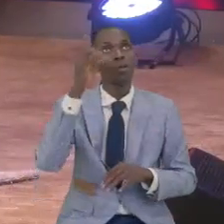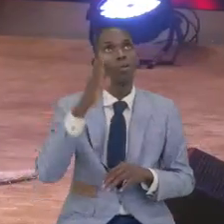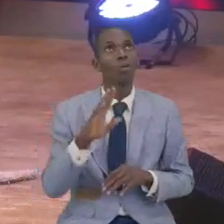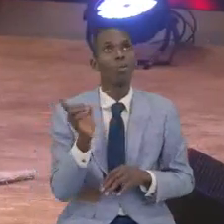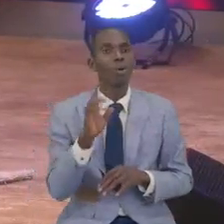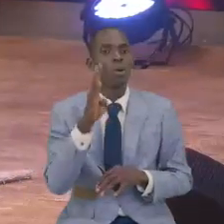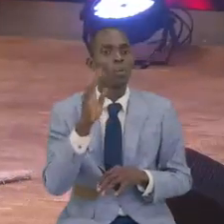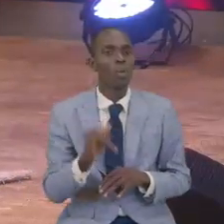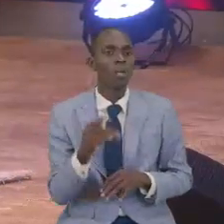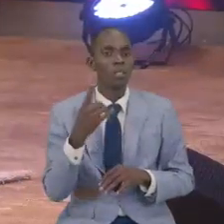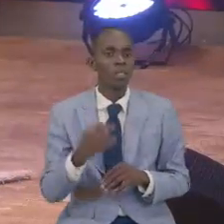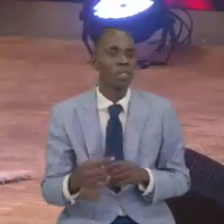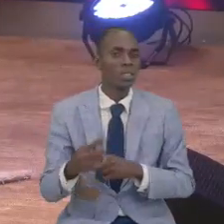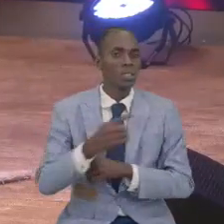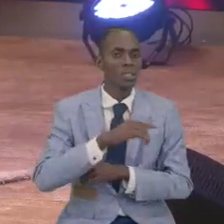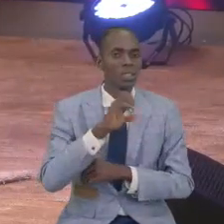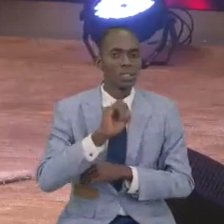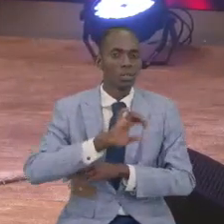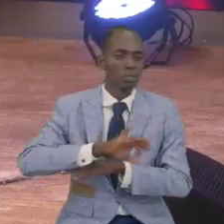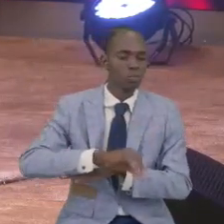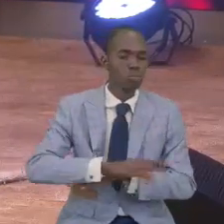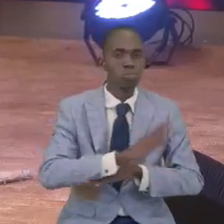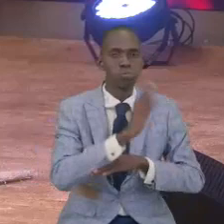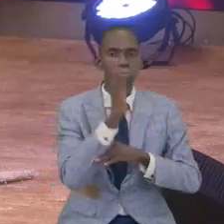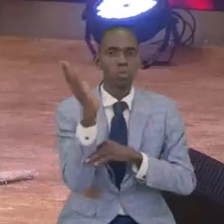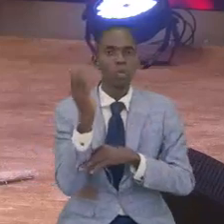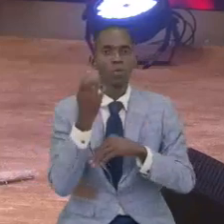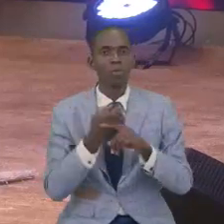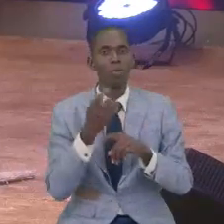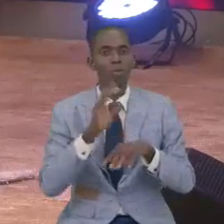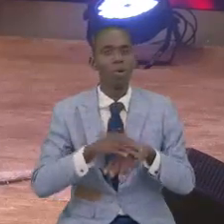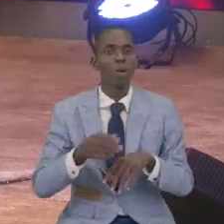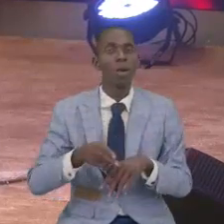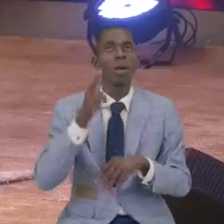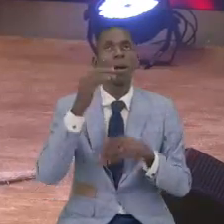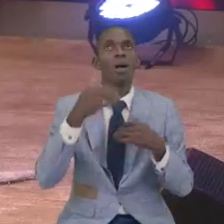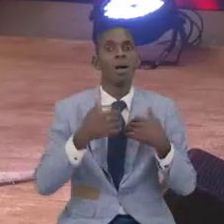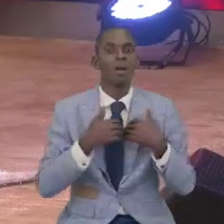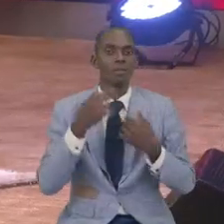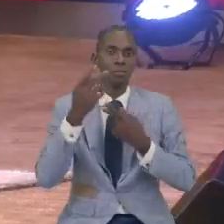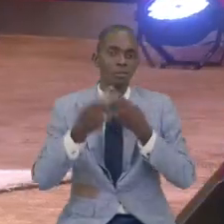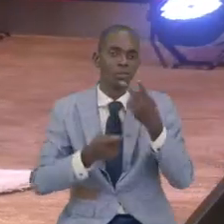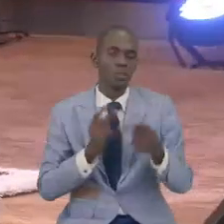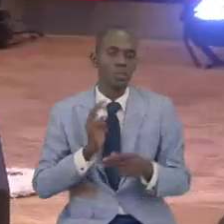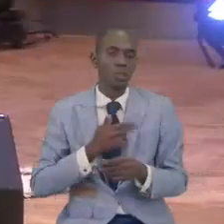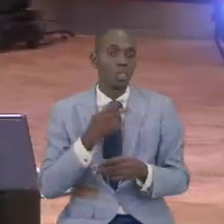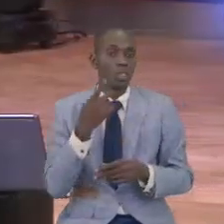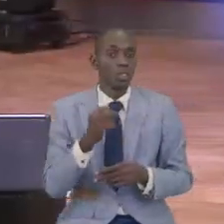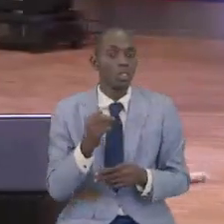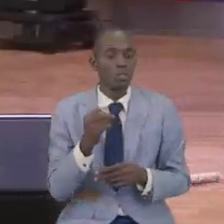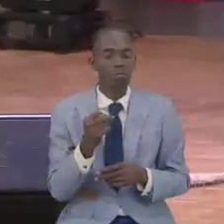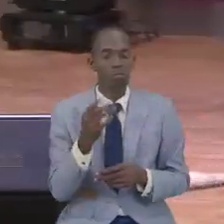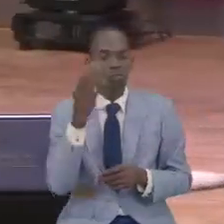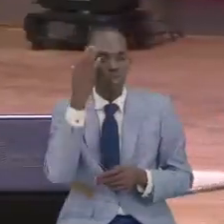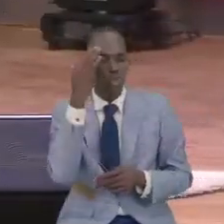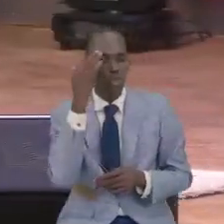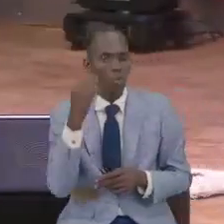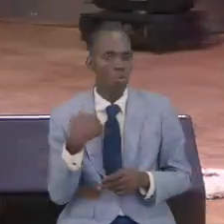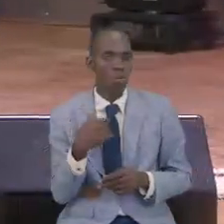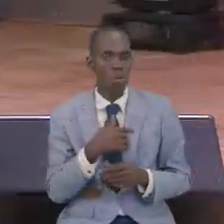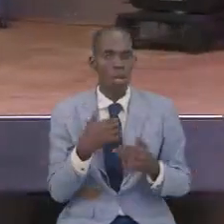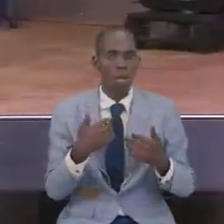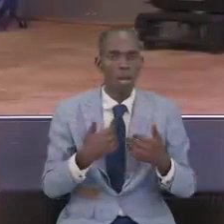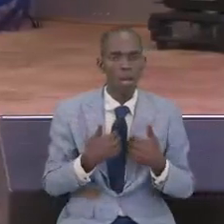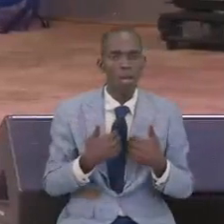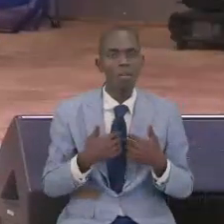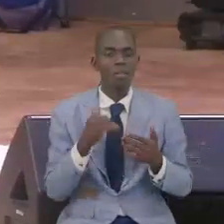day spring from on high has visited us. The knowledge we have that makes us to